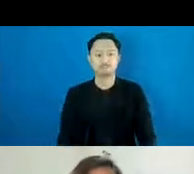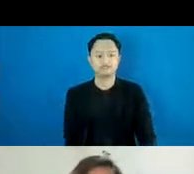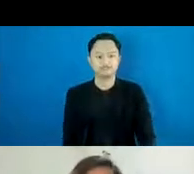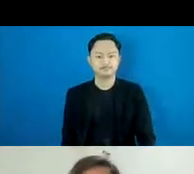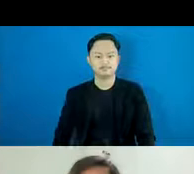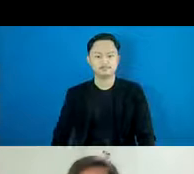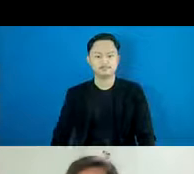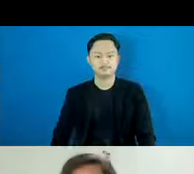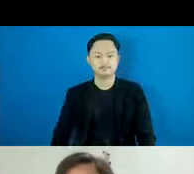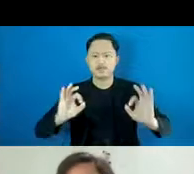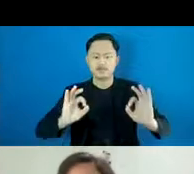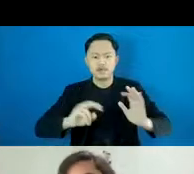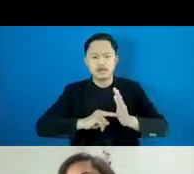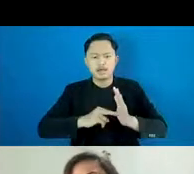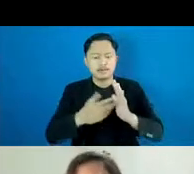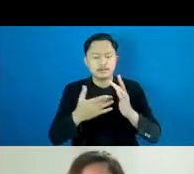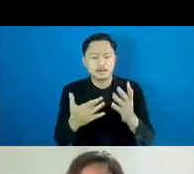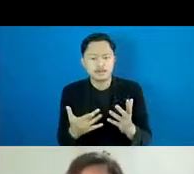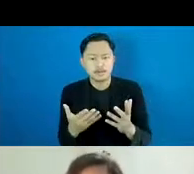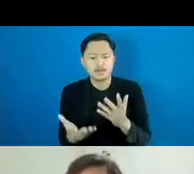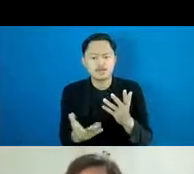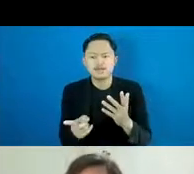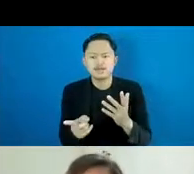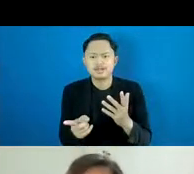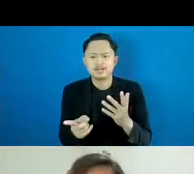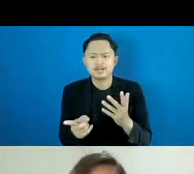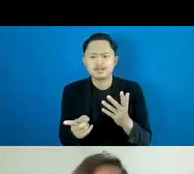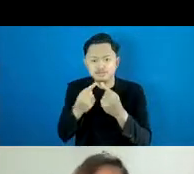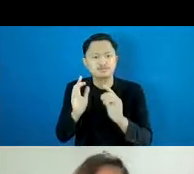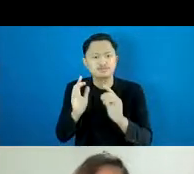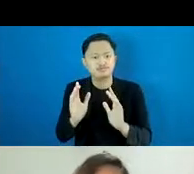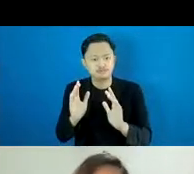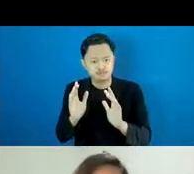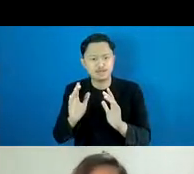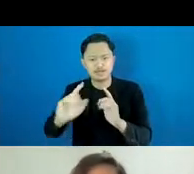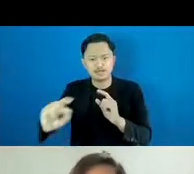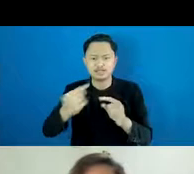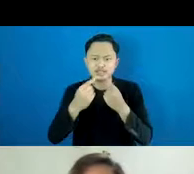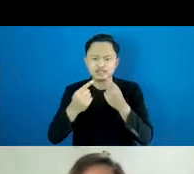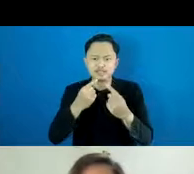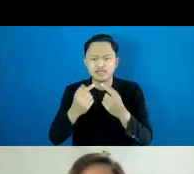So as has been discussed in this event today,